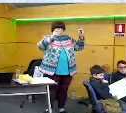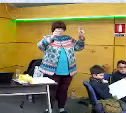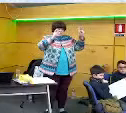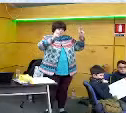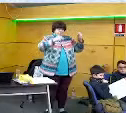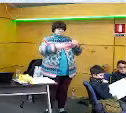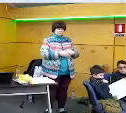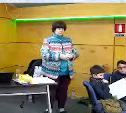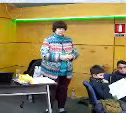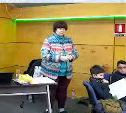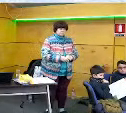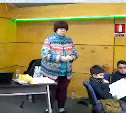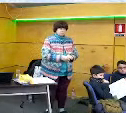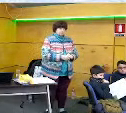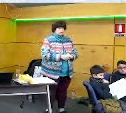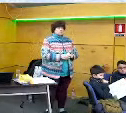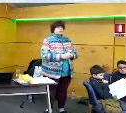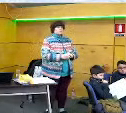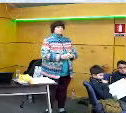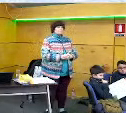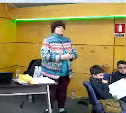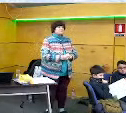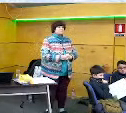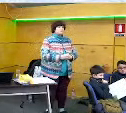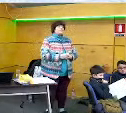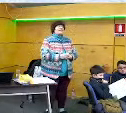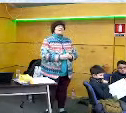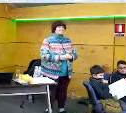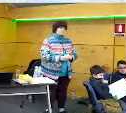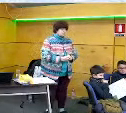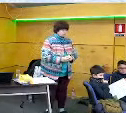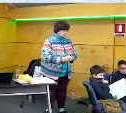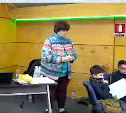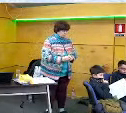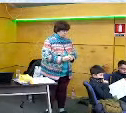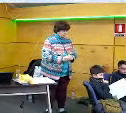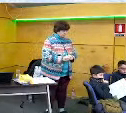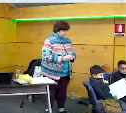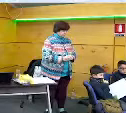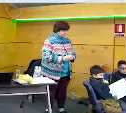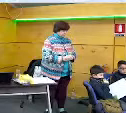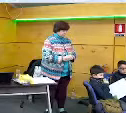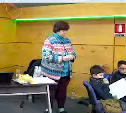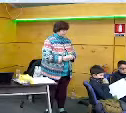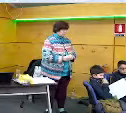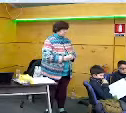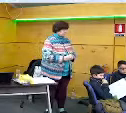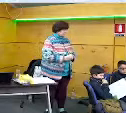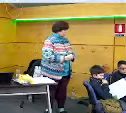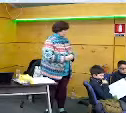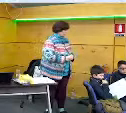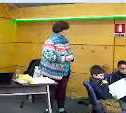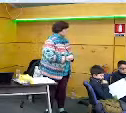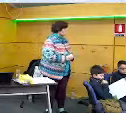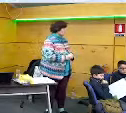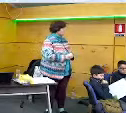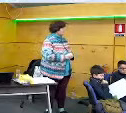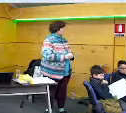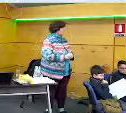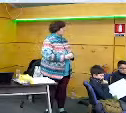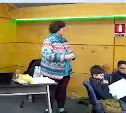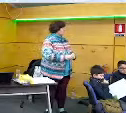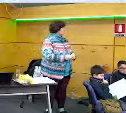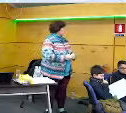quotation marks. Those are things that we add to the words, right? Those are